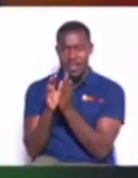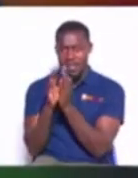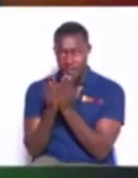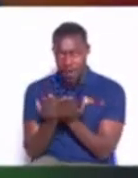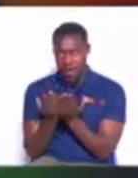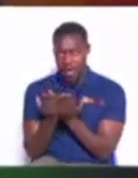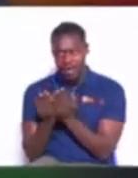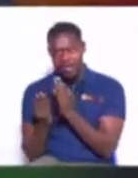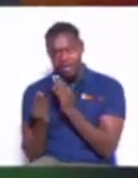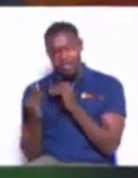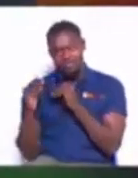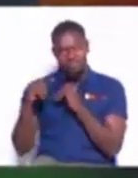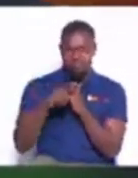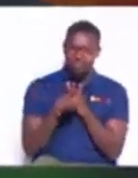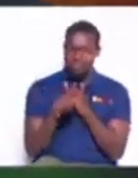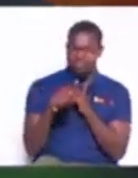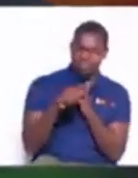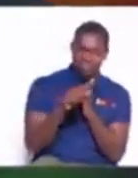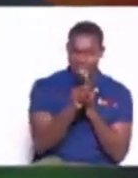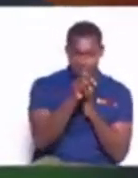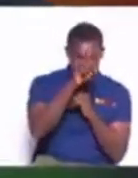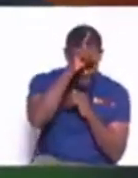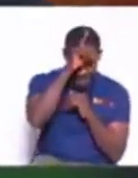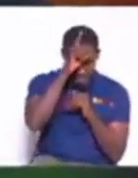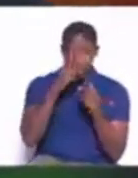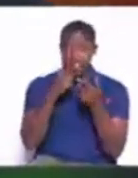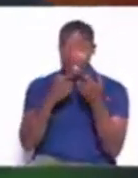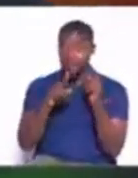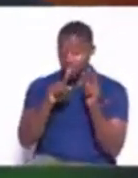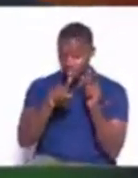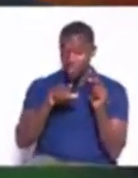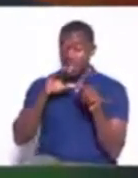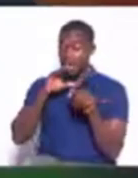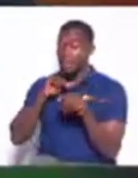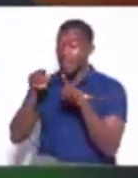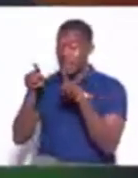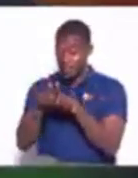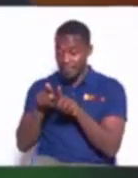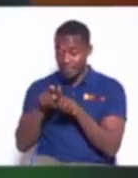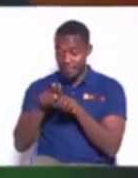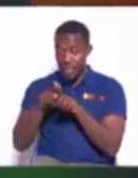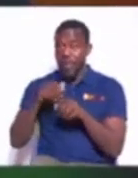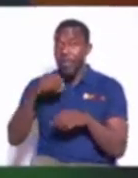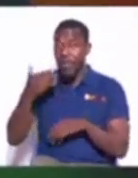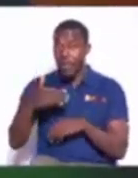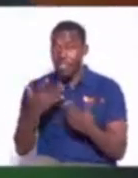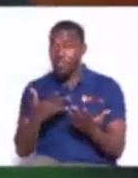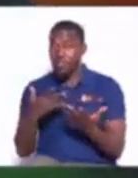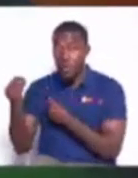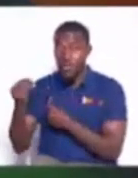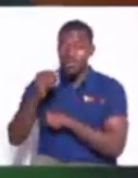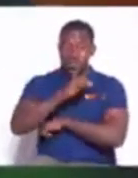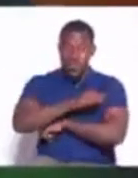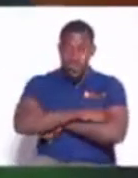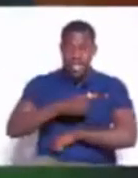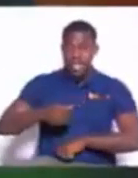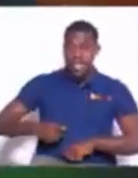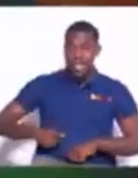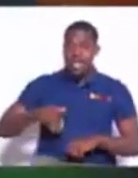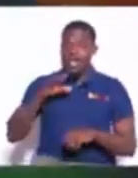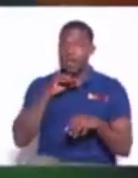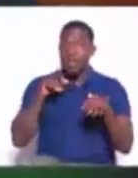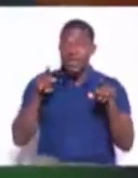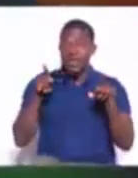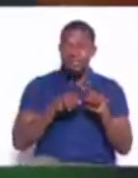younger brother had been going to school. So he gave the book to his younger brother. His younger brother read it, was